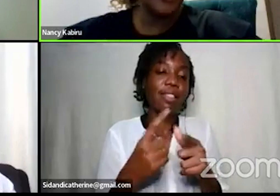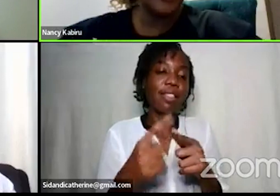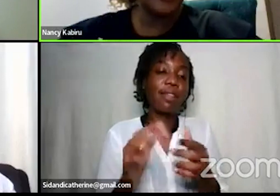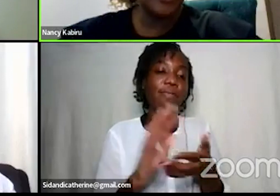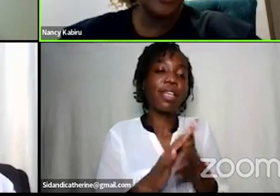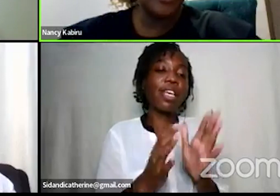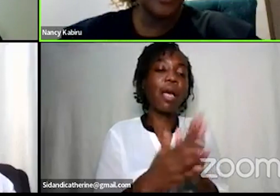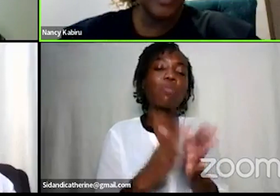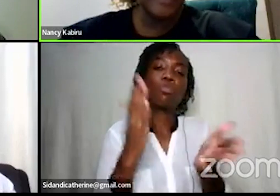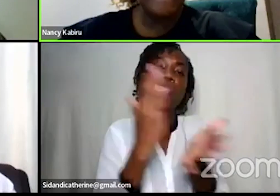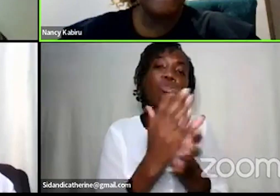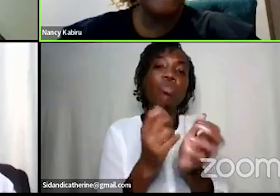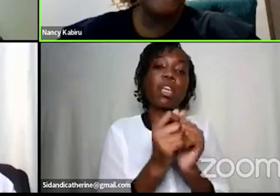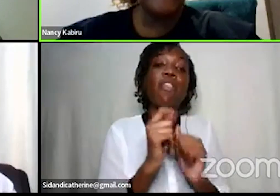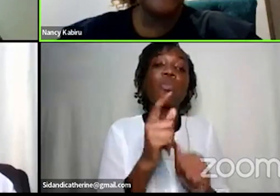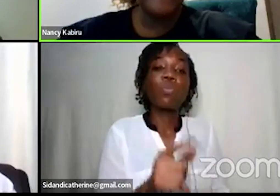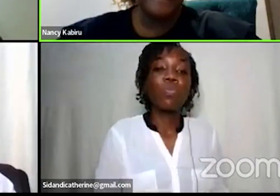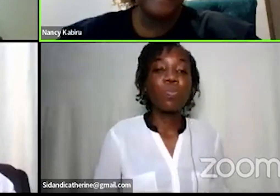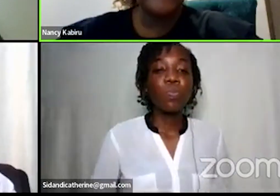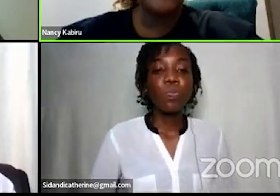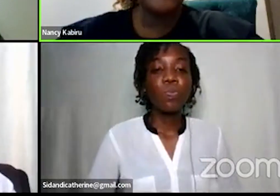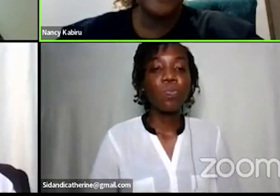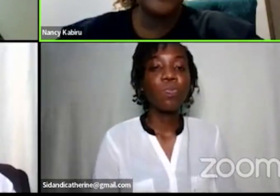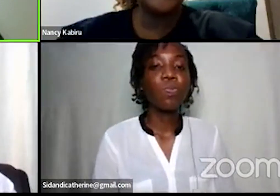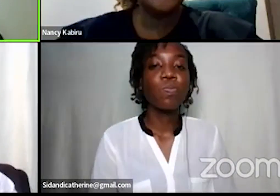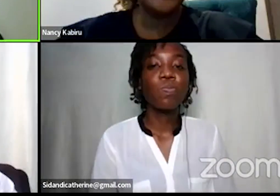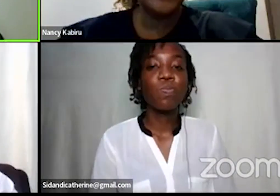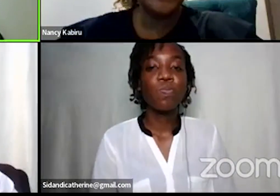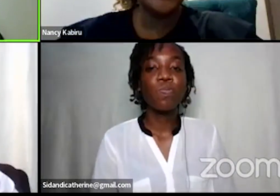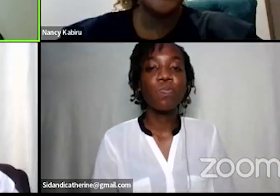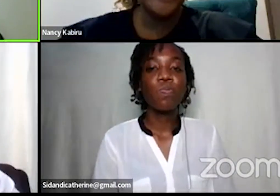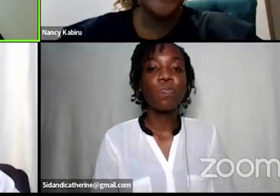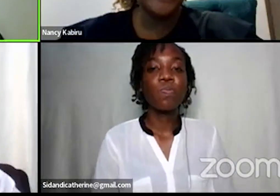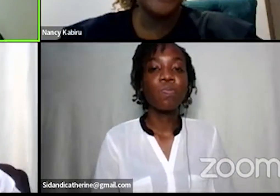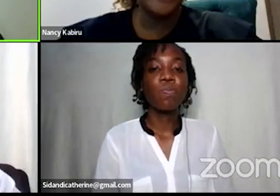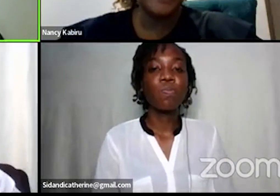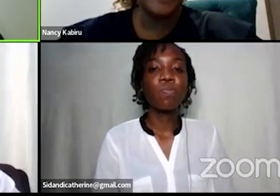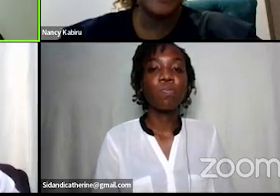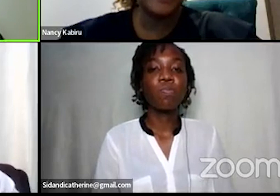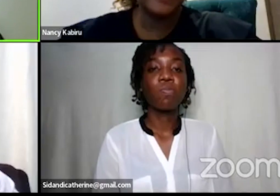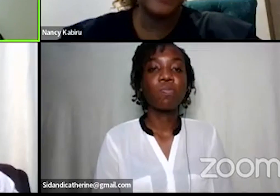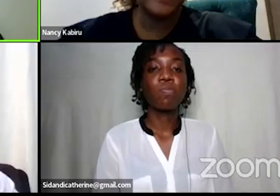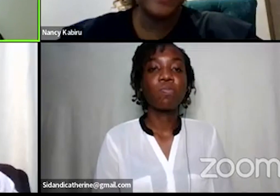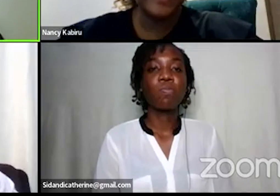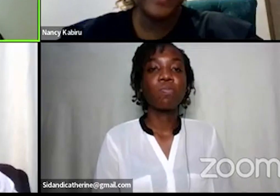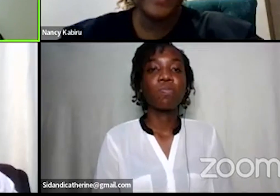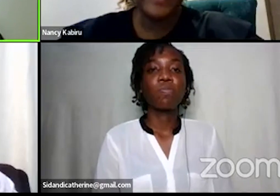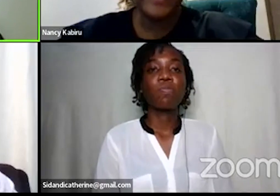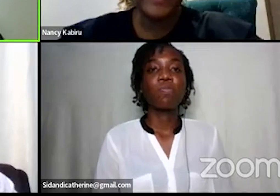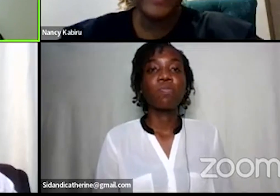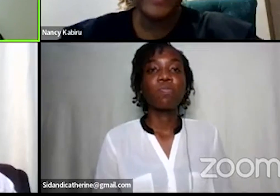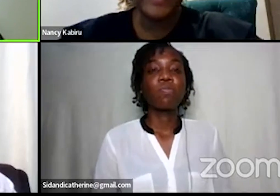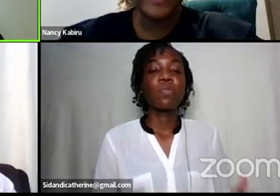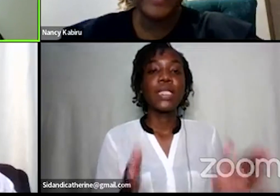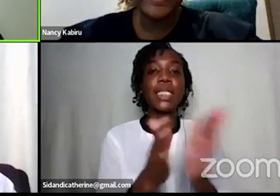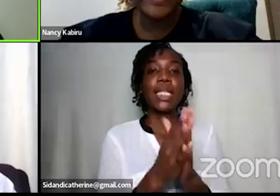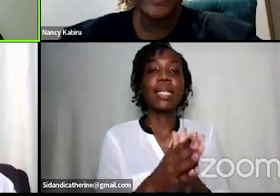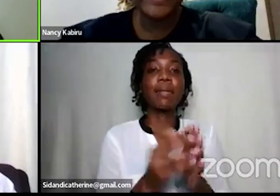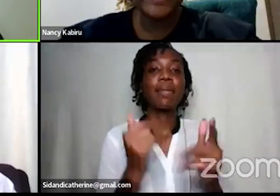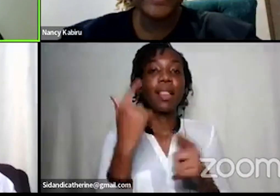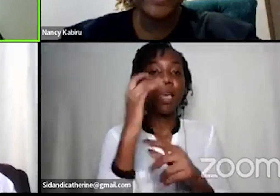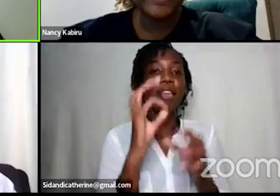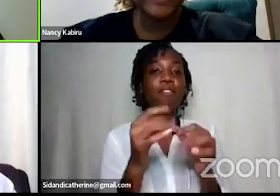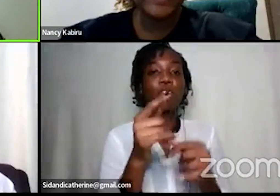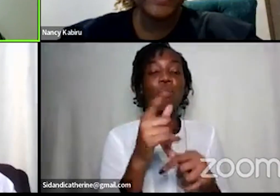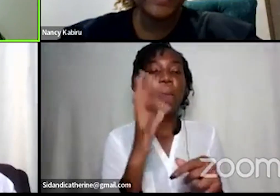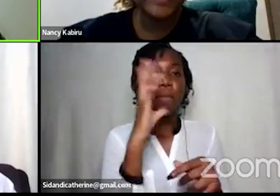genuine with you, okay? All right. And I think this one, if we've missed this one, it's going to not be good.